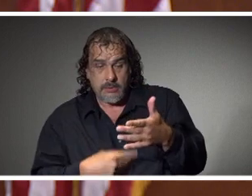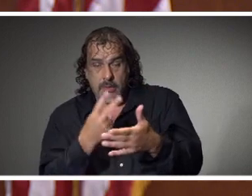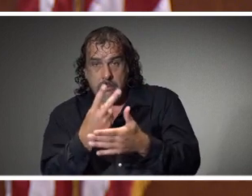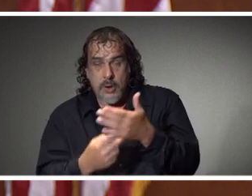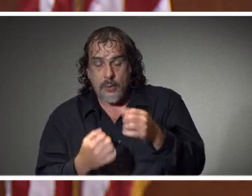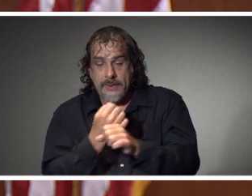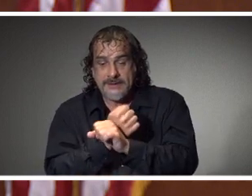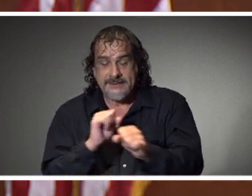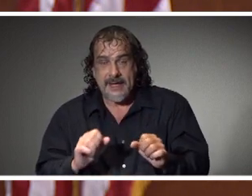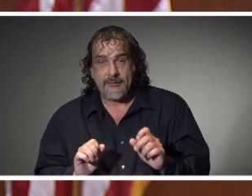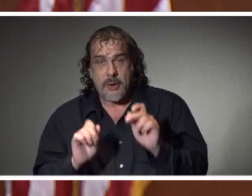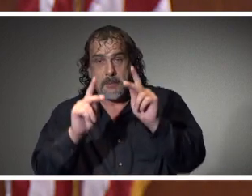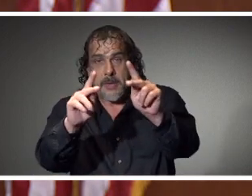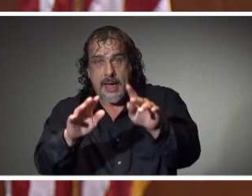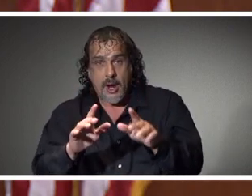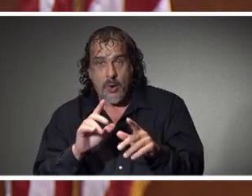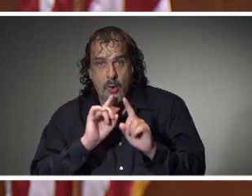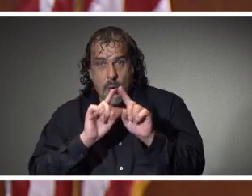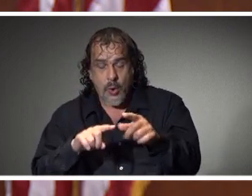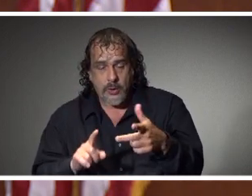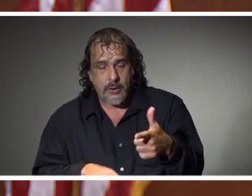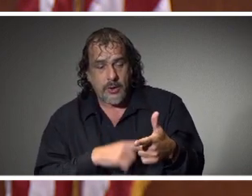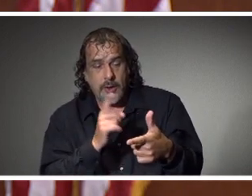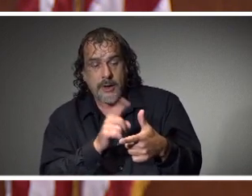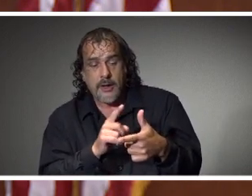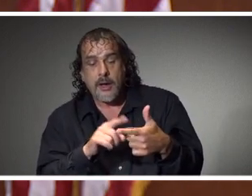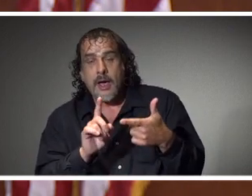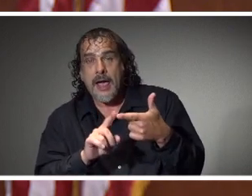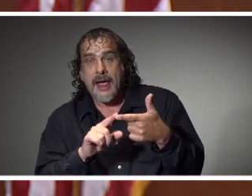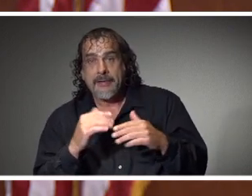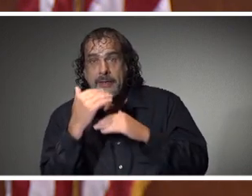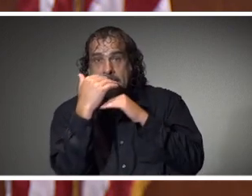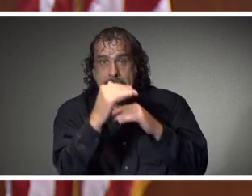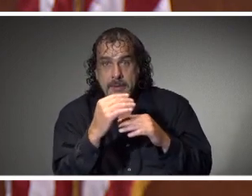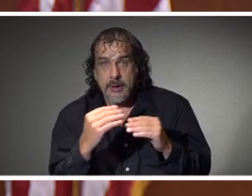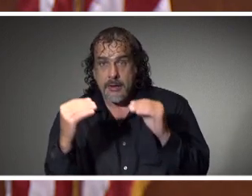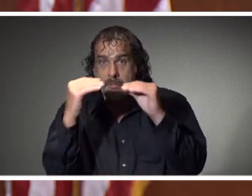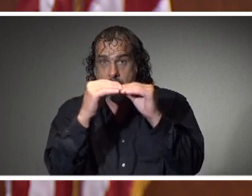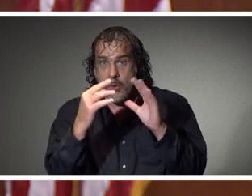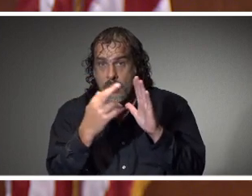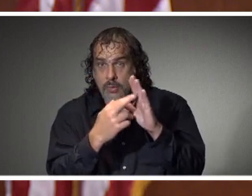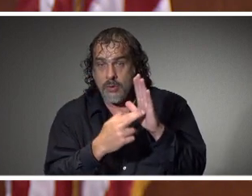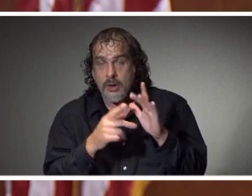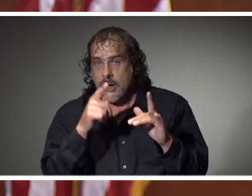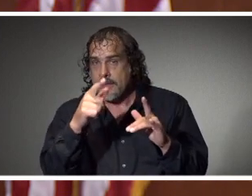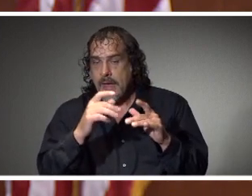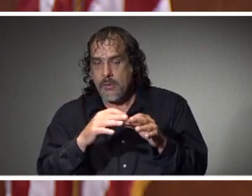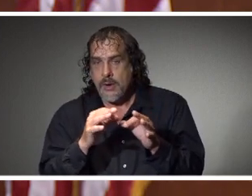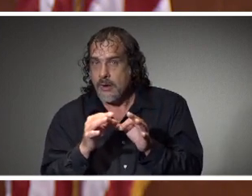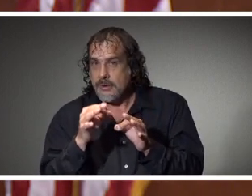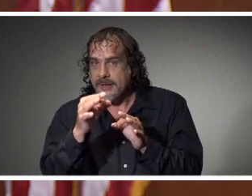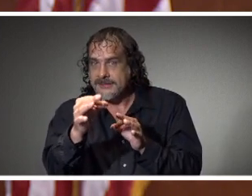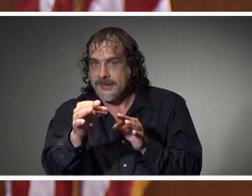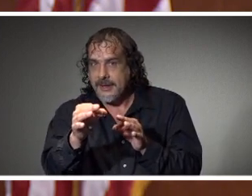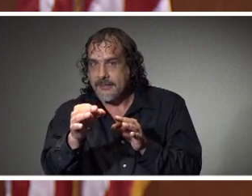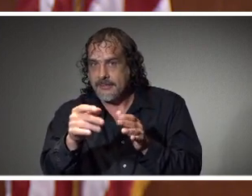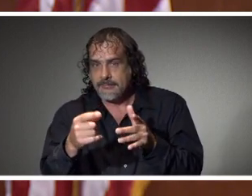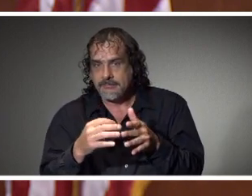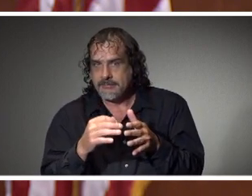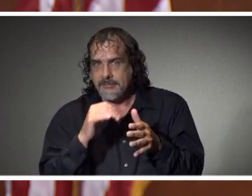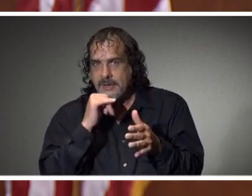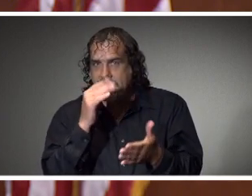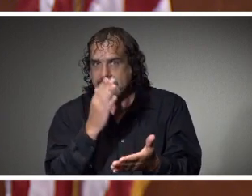return order and the additional measures in those 13 counties will be extended beyond